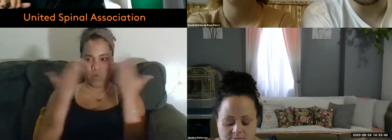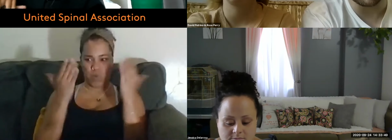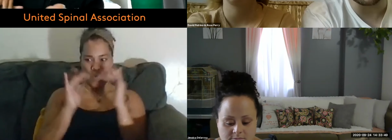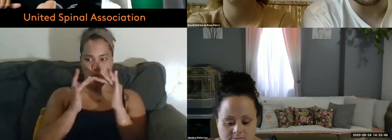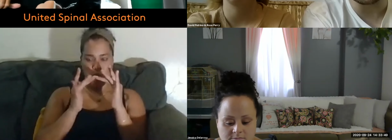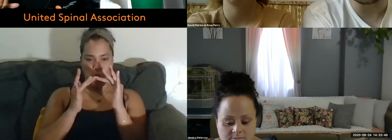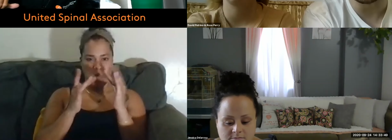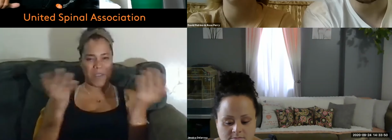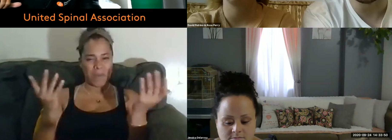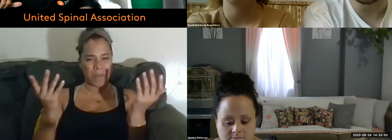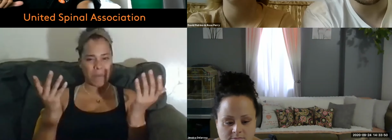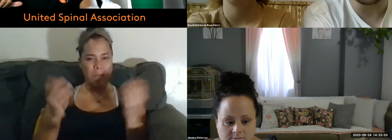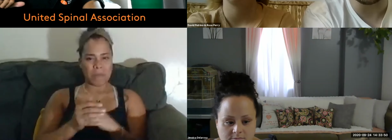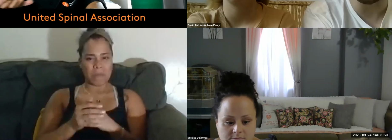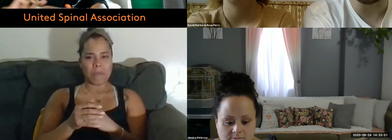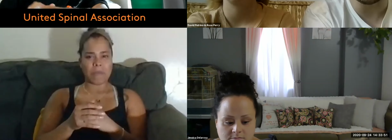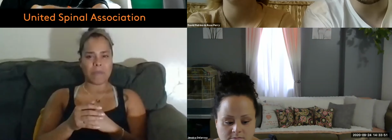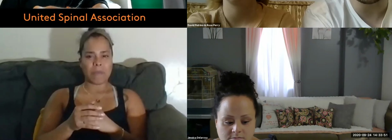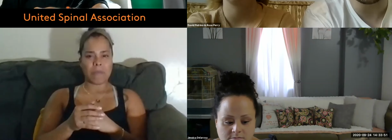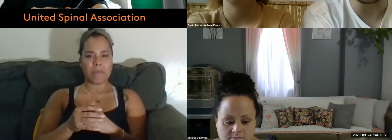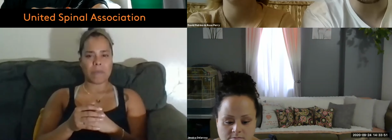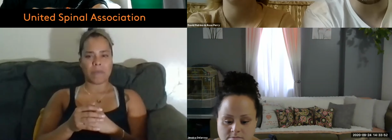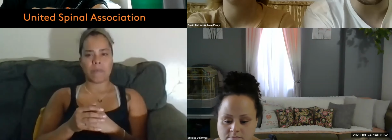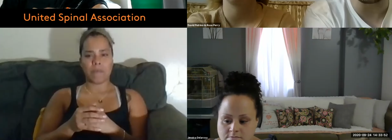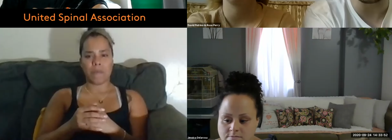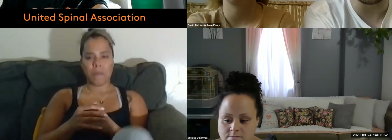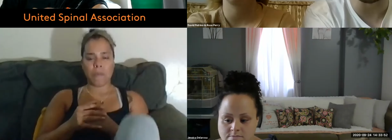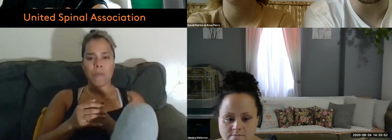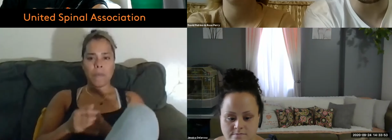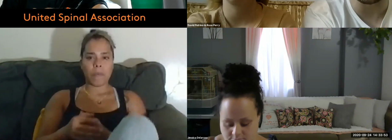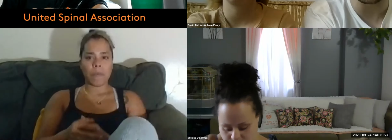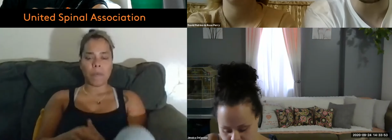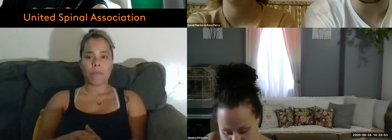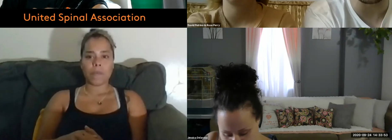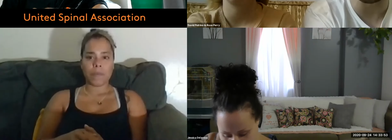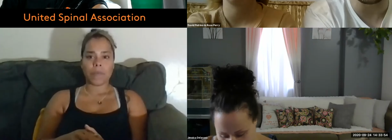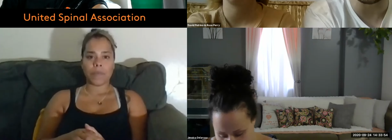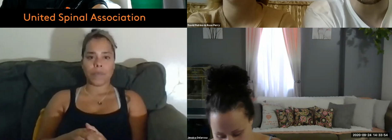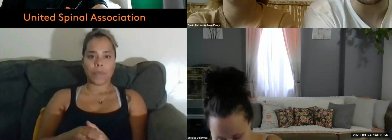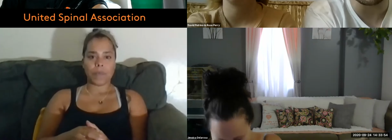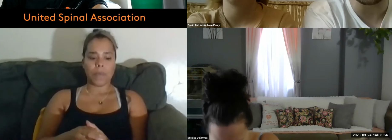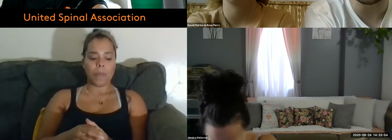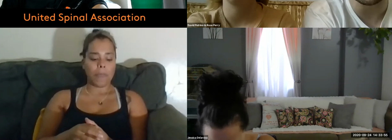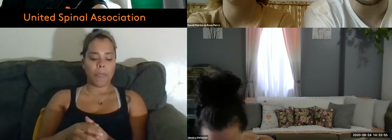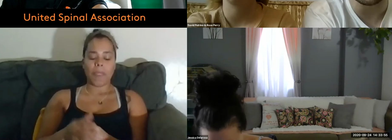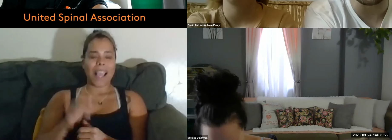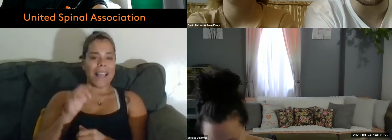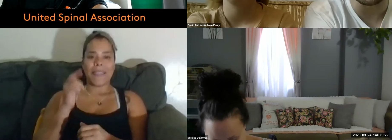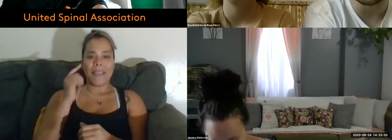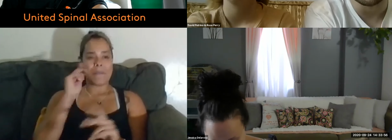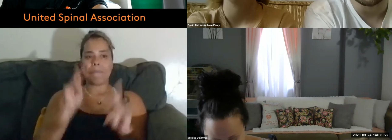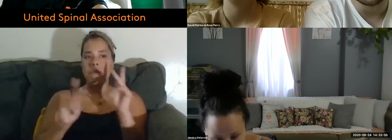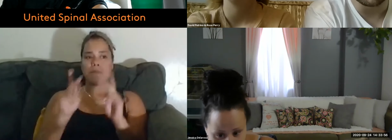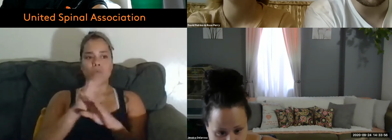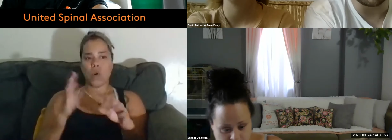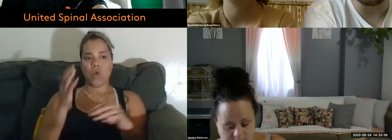really highlights just how much of a disadvantage certain people are placed at in the